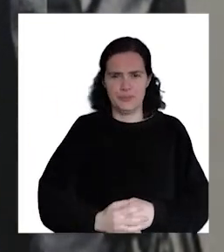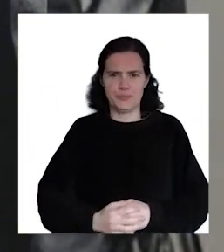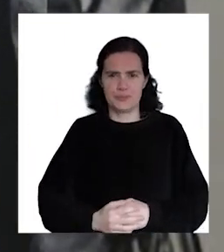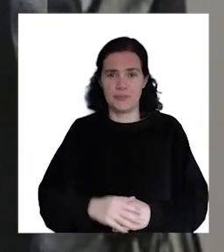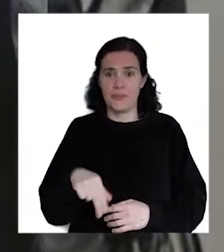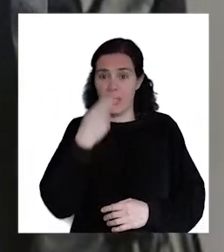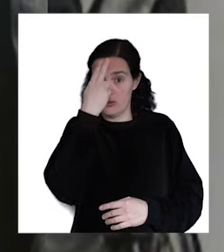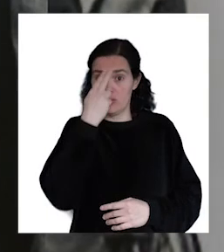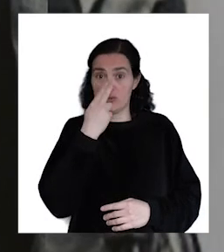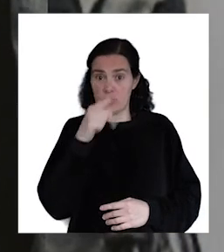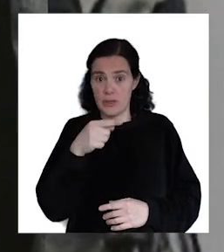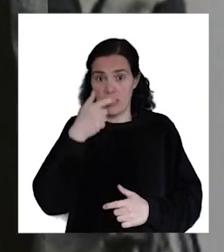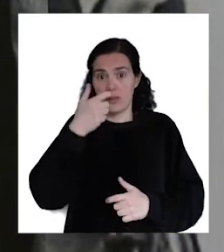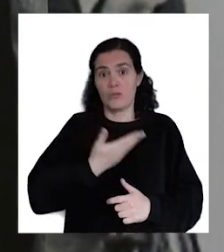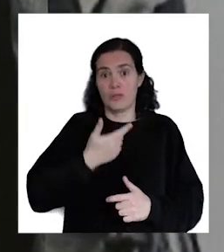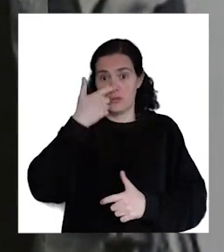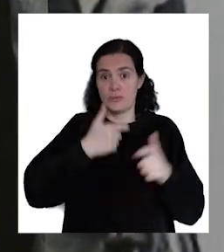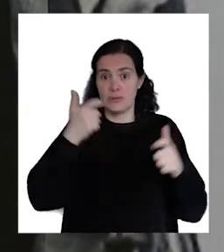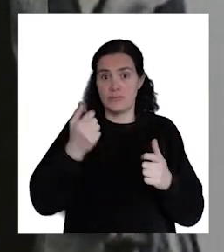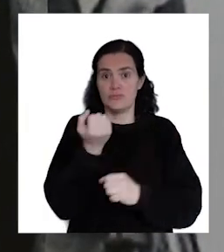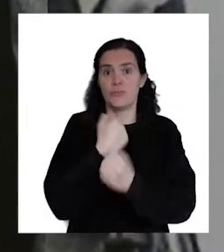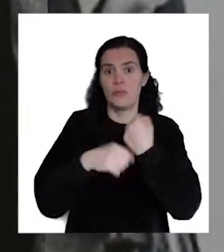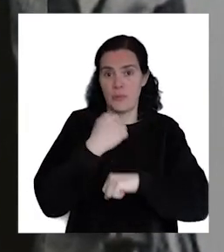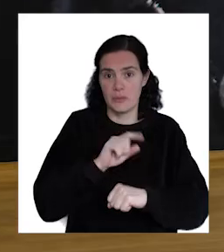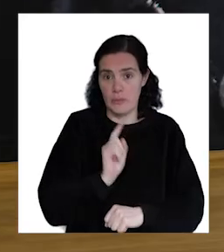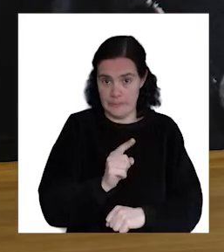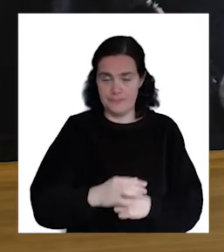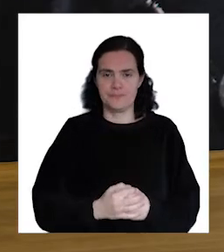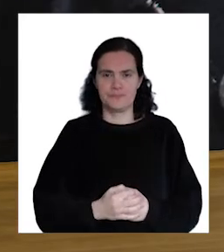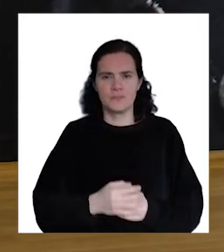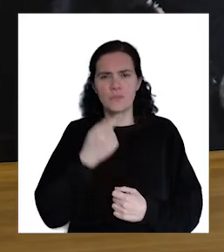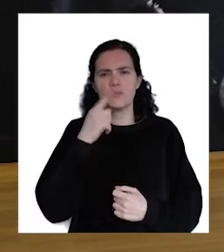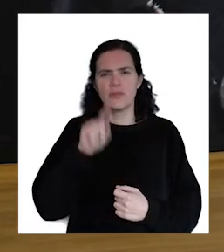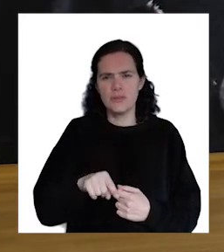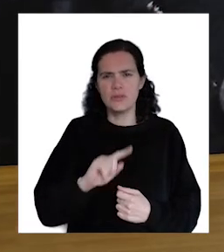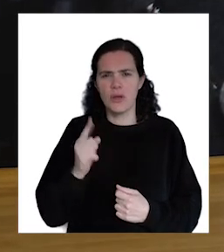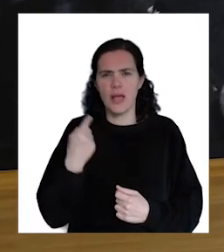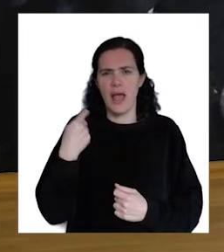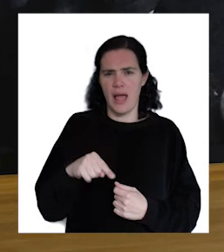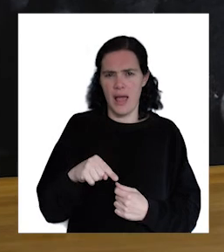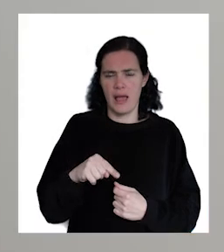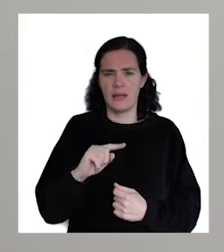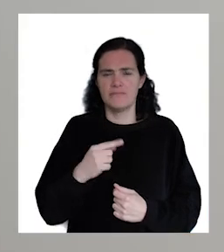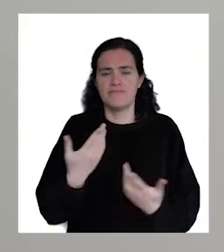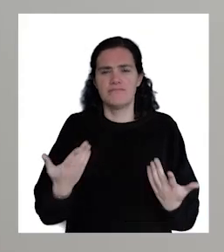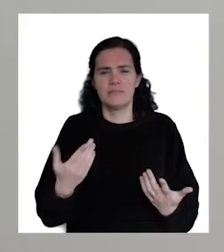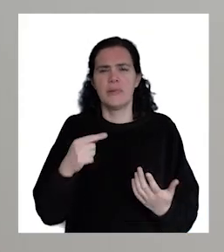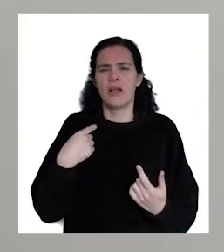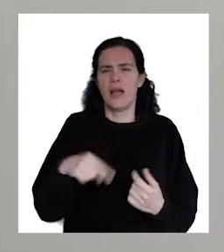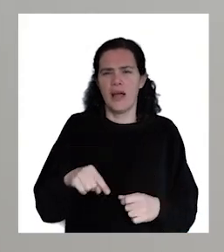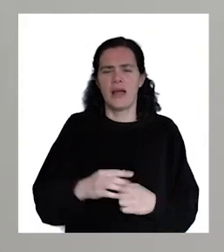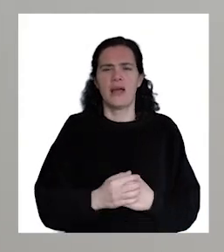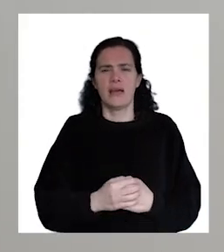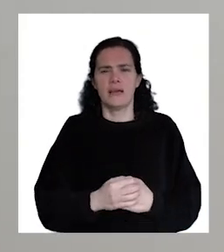in the history of the civil rights movement. And again, what we have here, what we